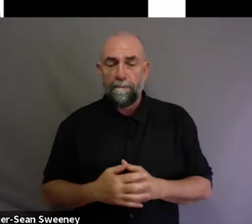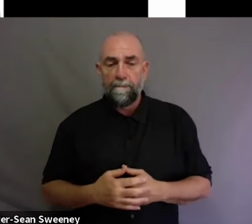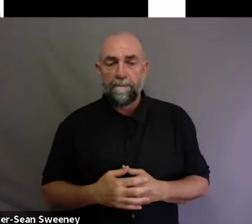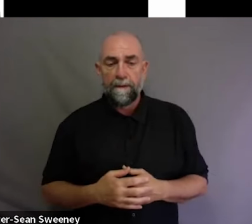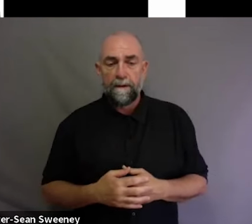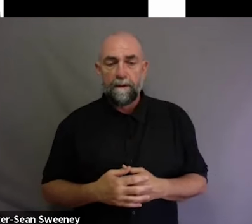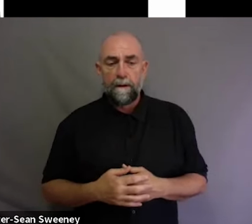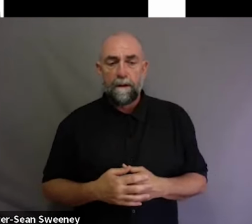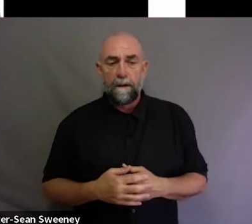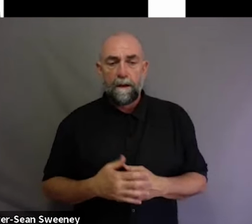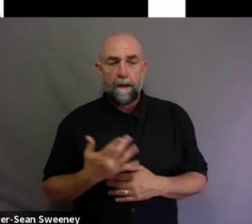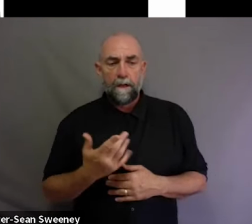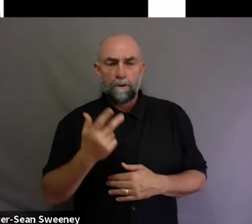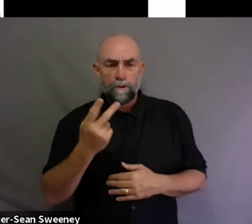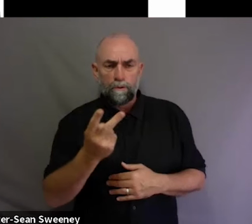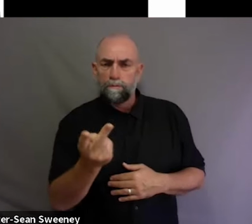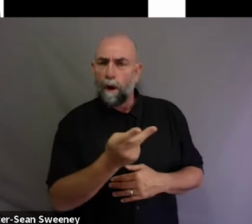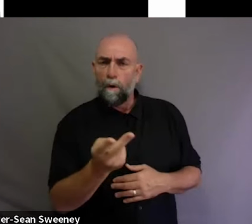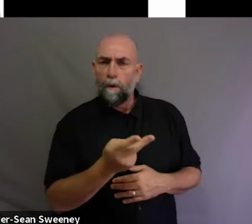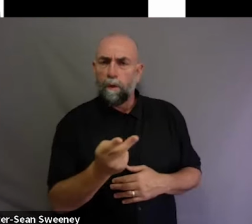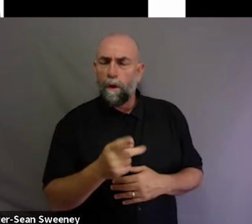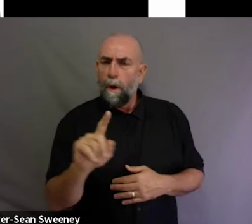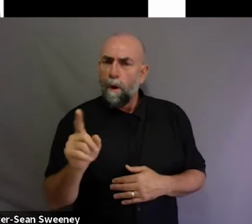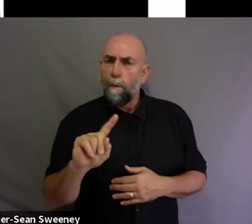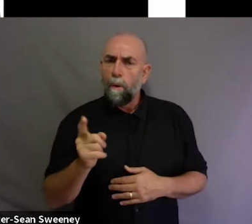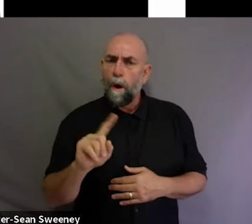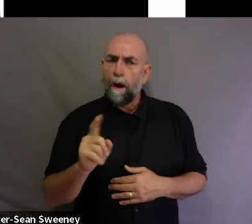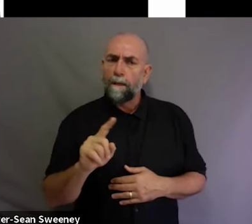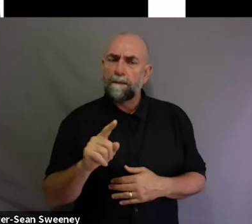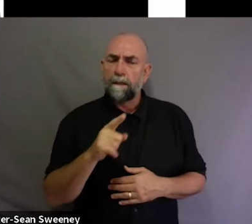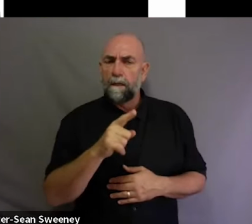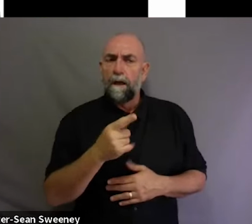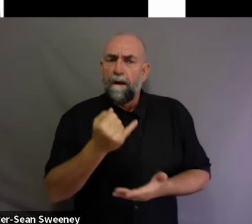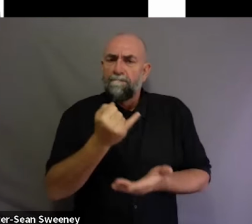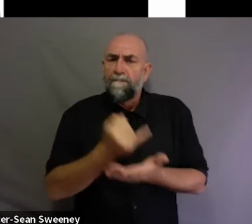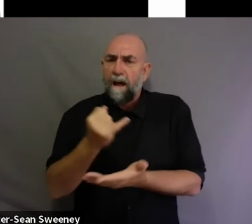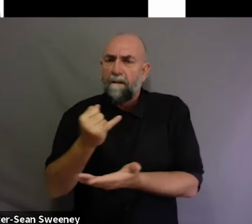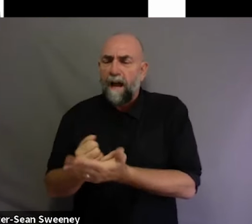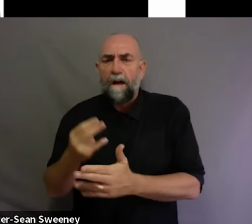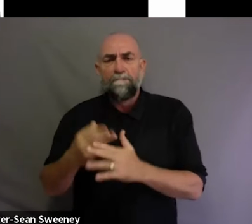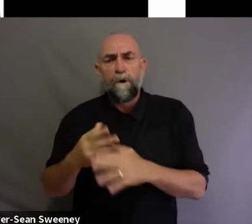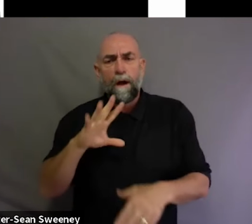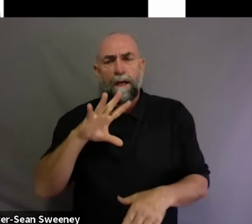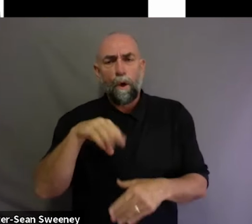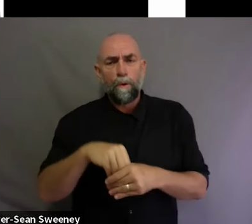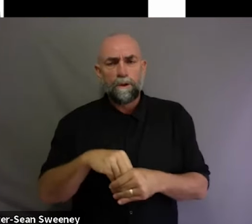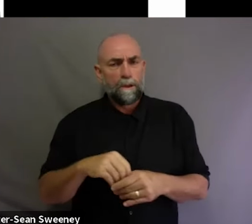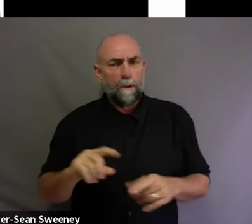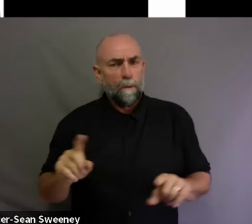venture? What's the shared inclusion design failure here?